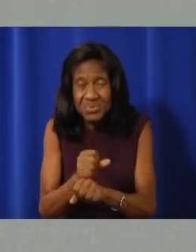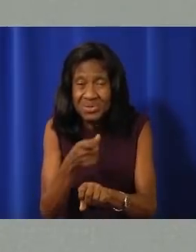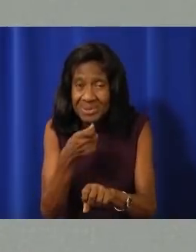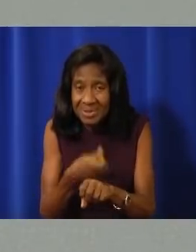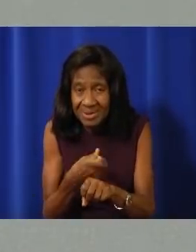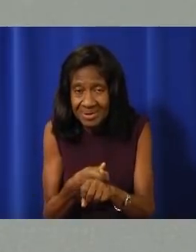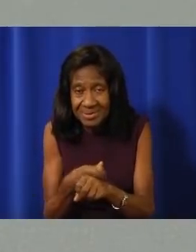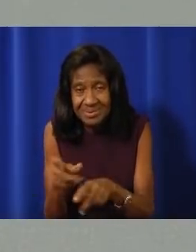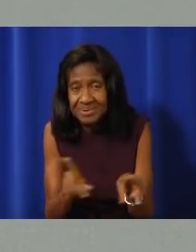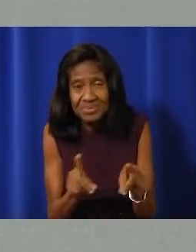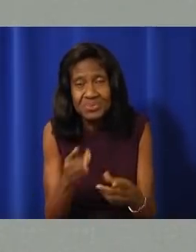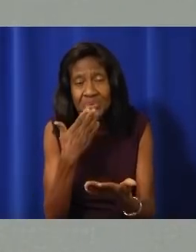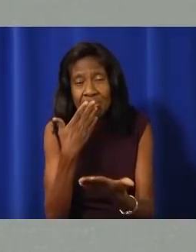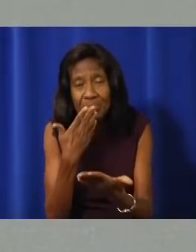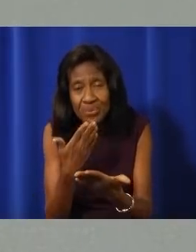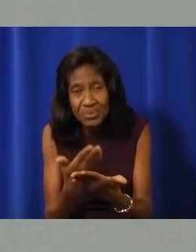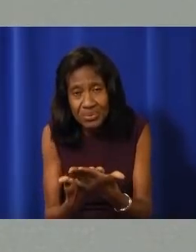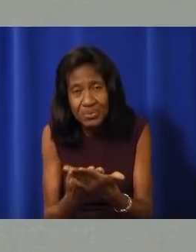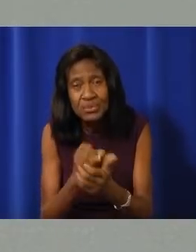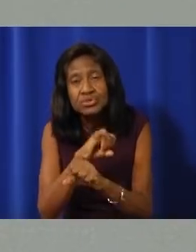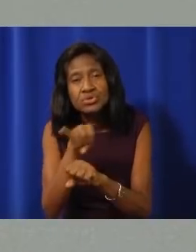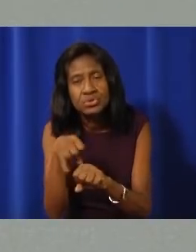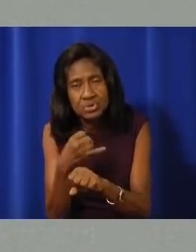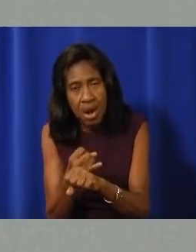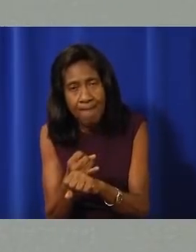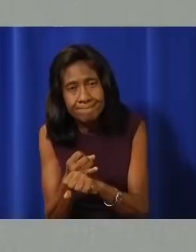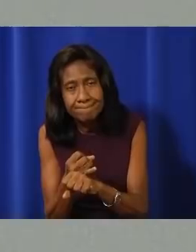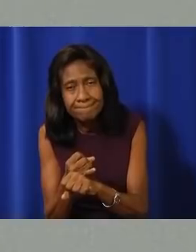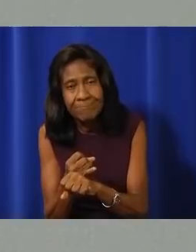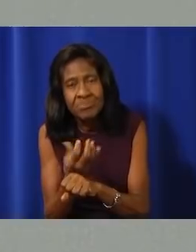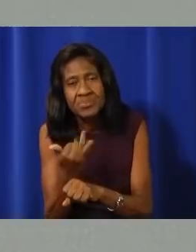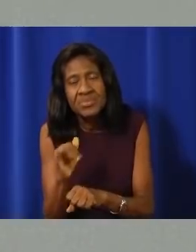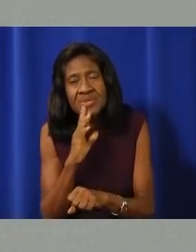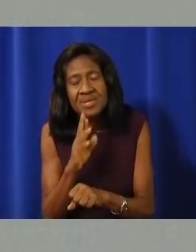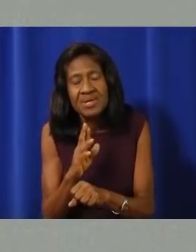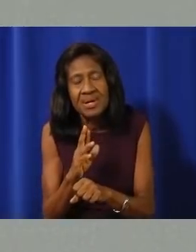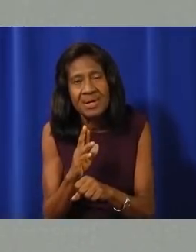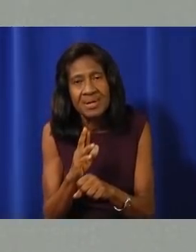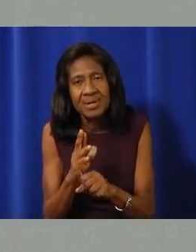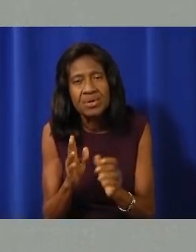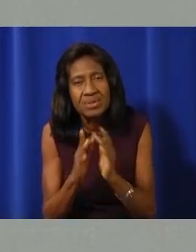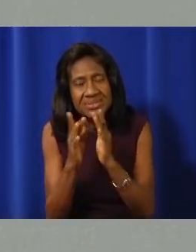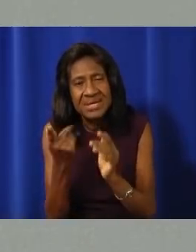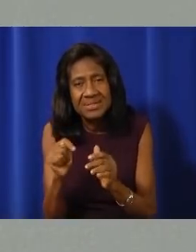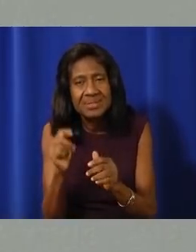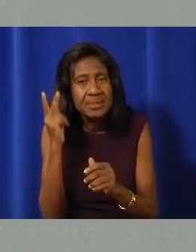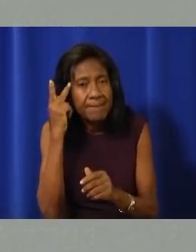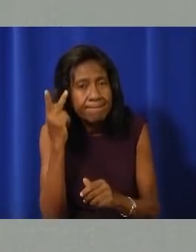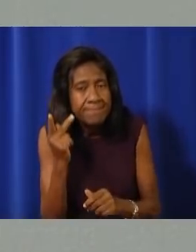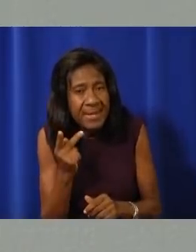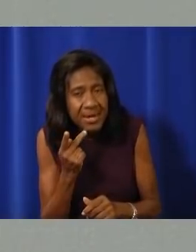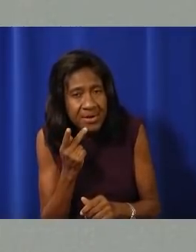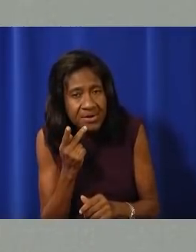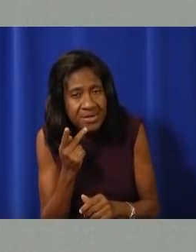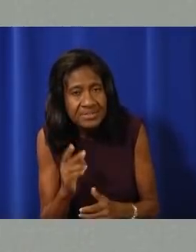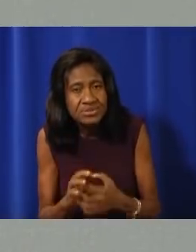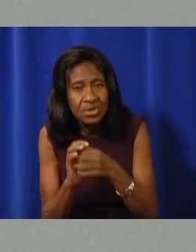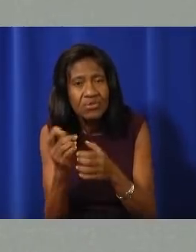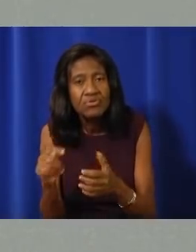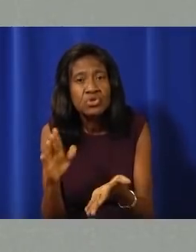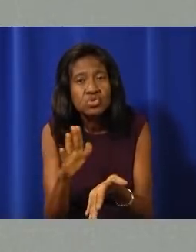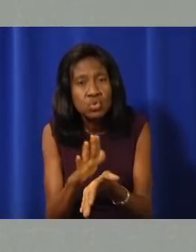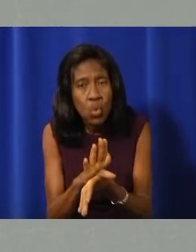fantastic job. They're reaching out to the parents of the school. My